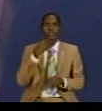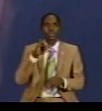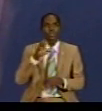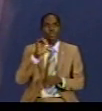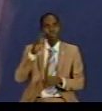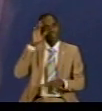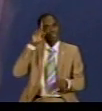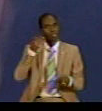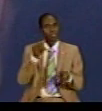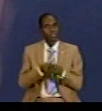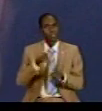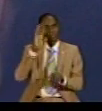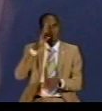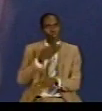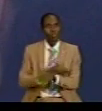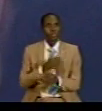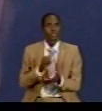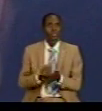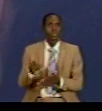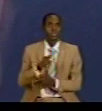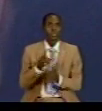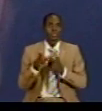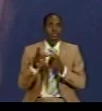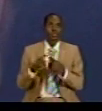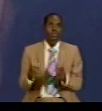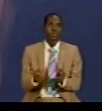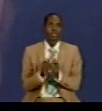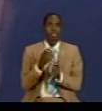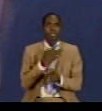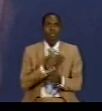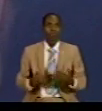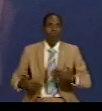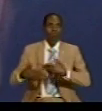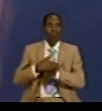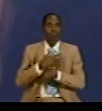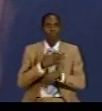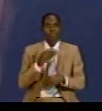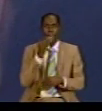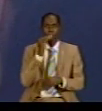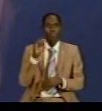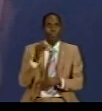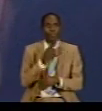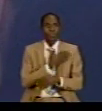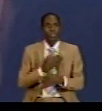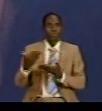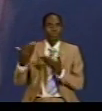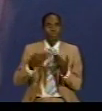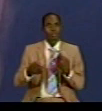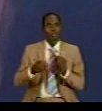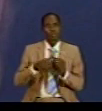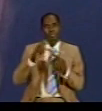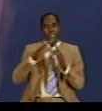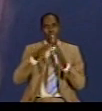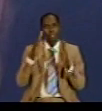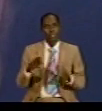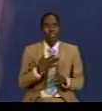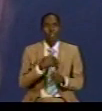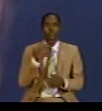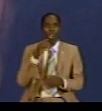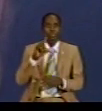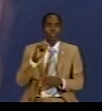said to him, Surely thou art my bone and my flesh. And he abode with him the space of a